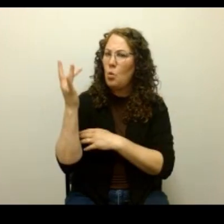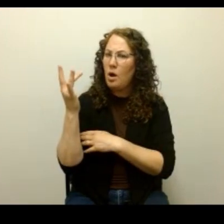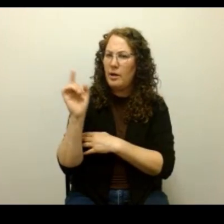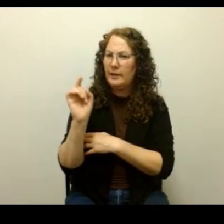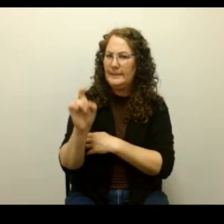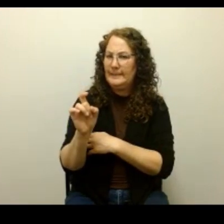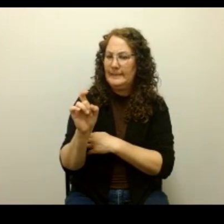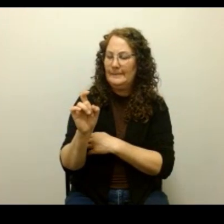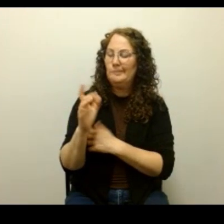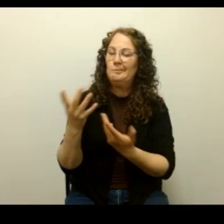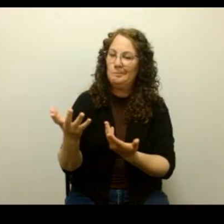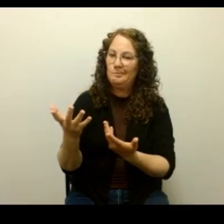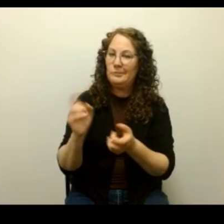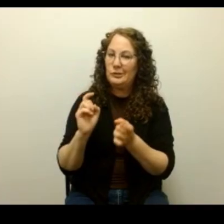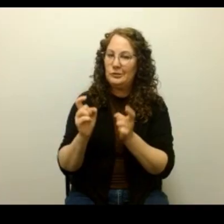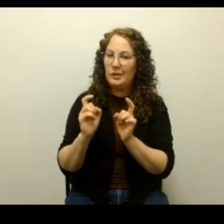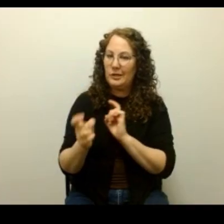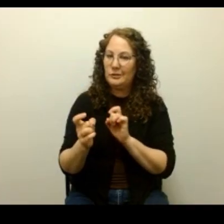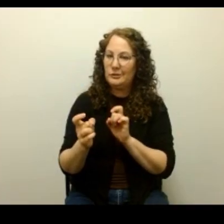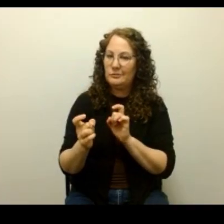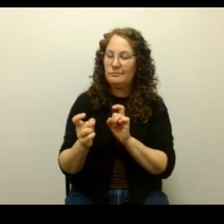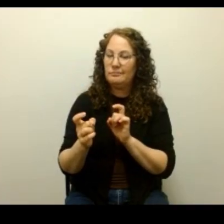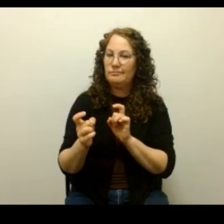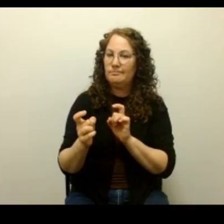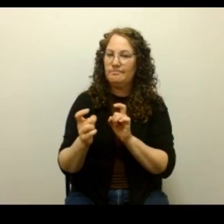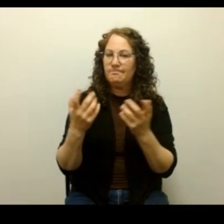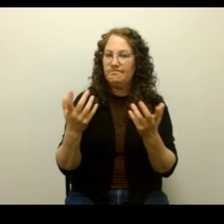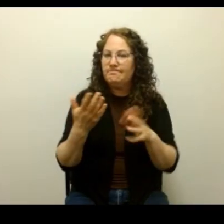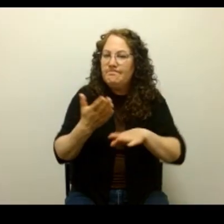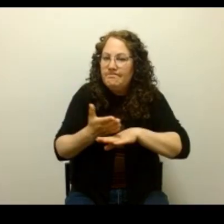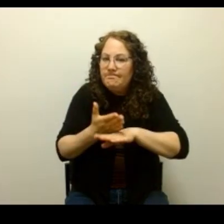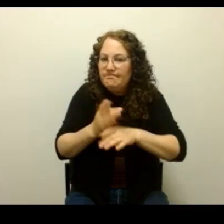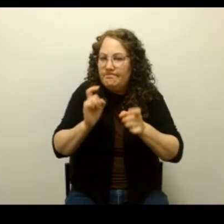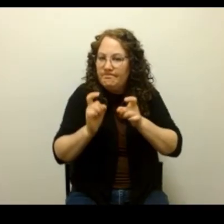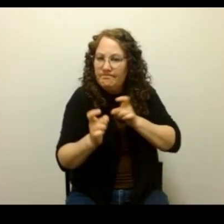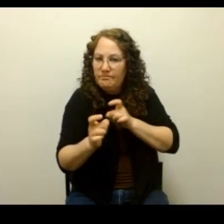some corrections or why there needs to be some adjustments.